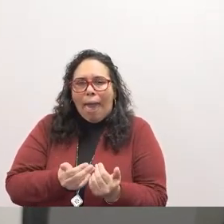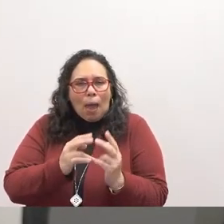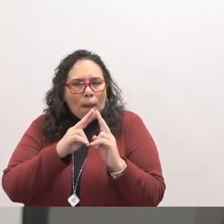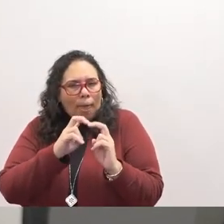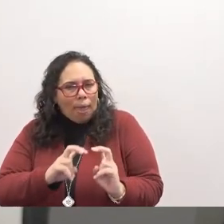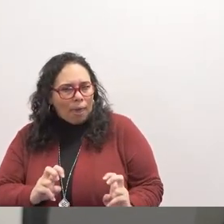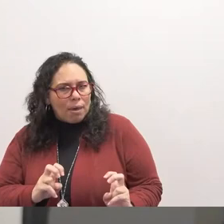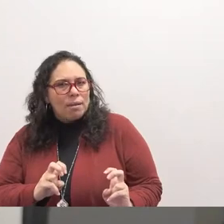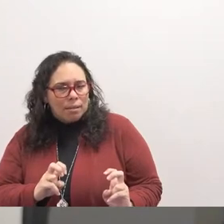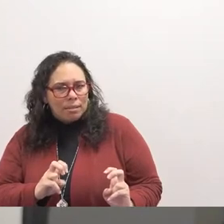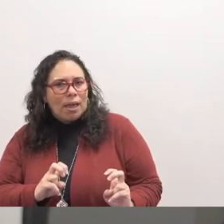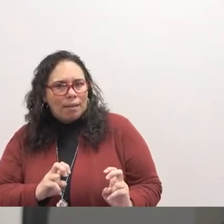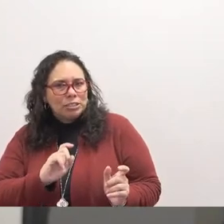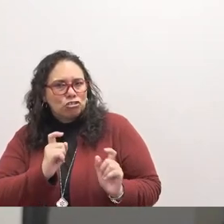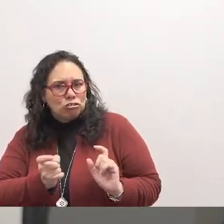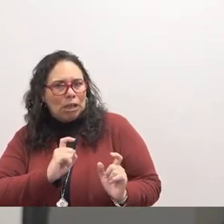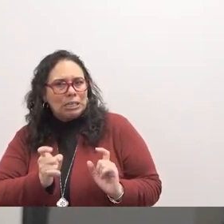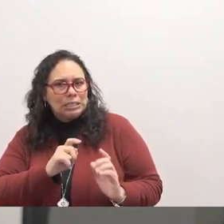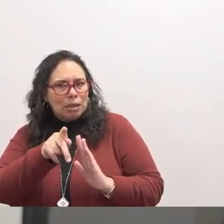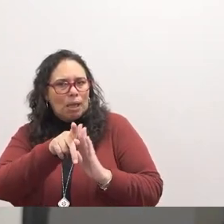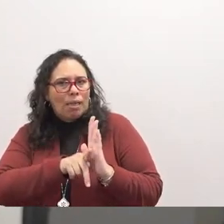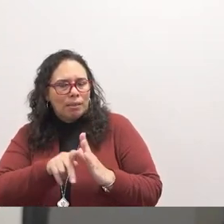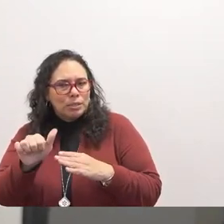and adjust our policies and our